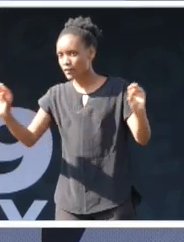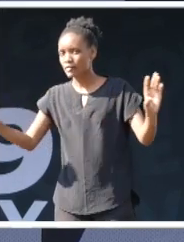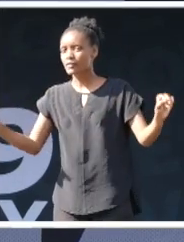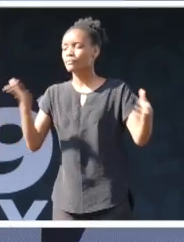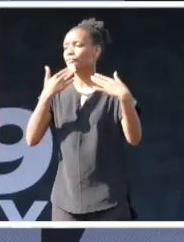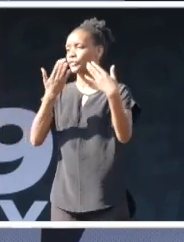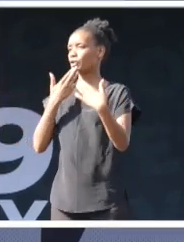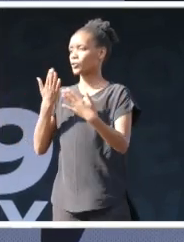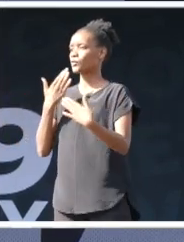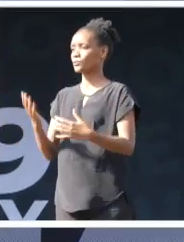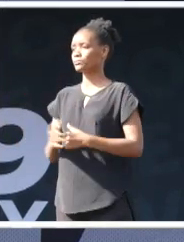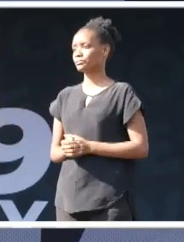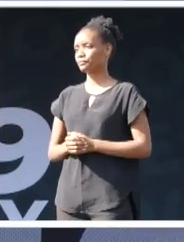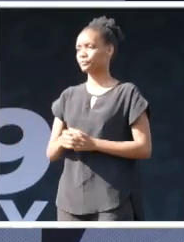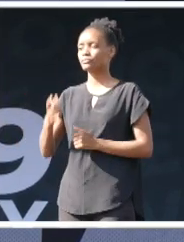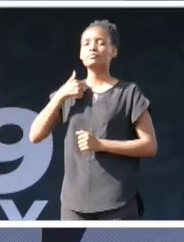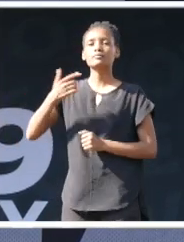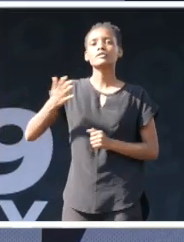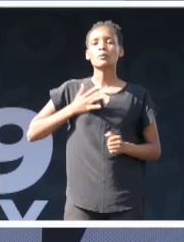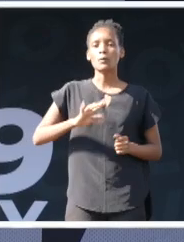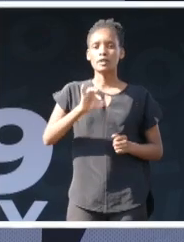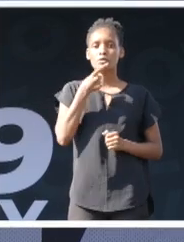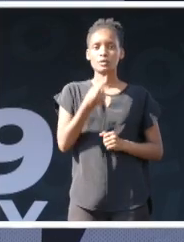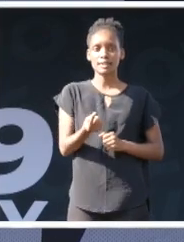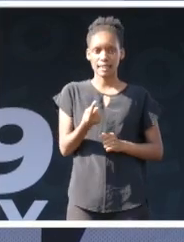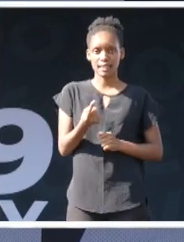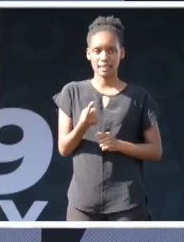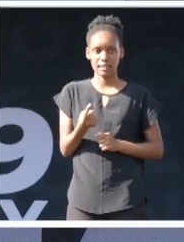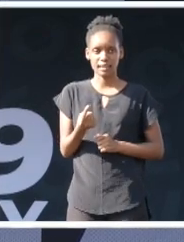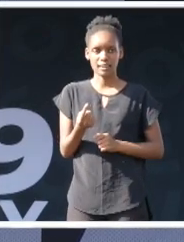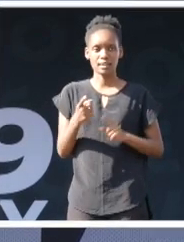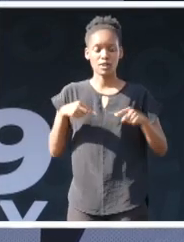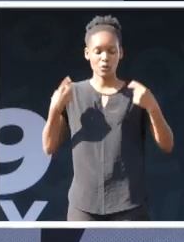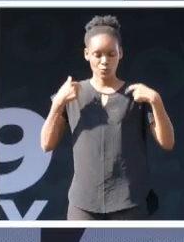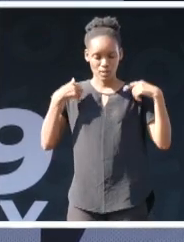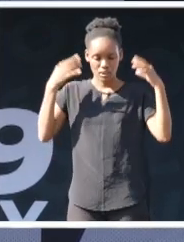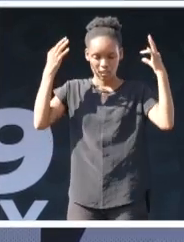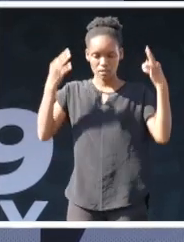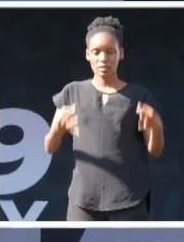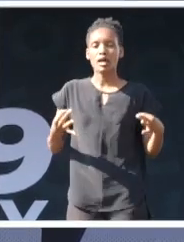I want to say to you, the decision that you took